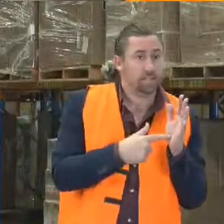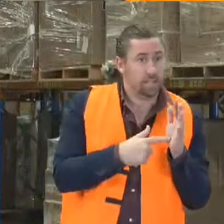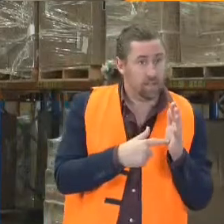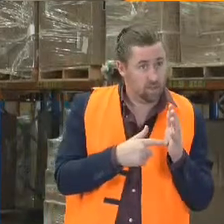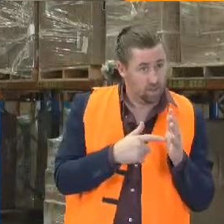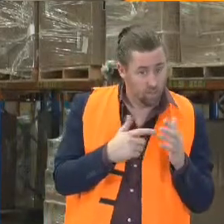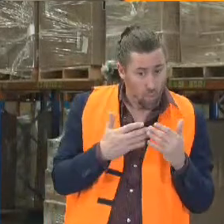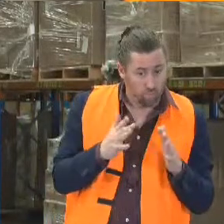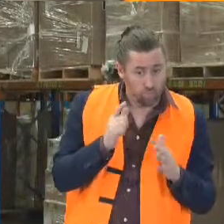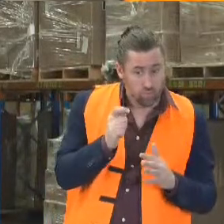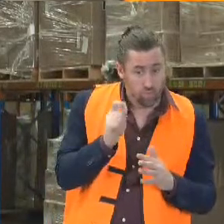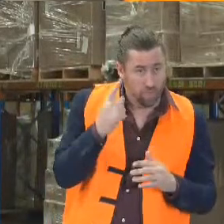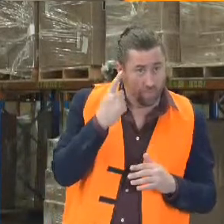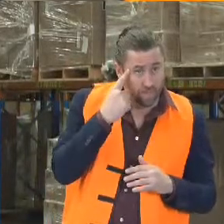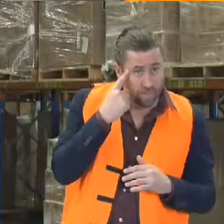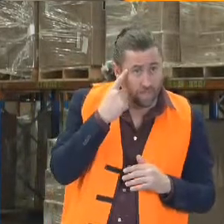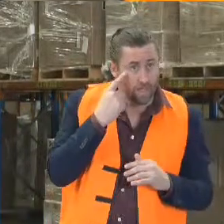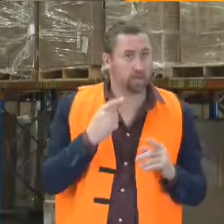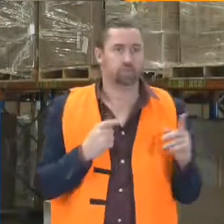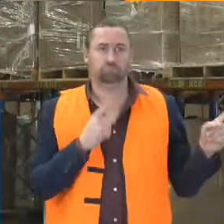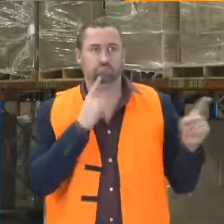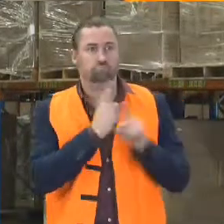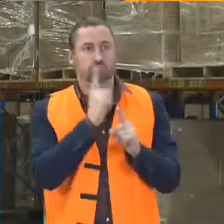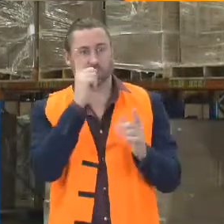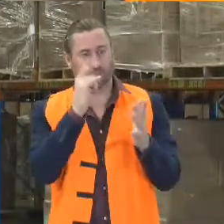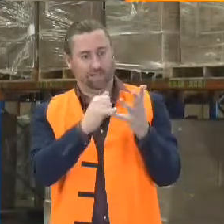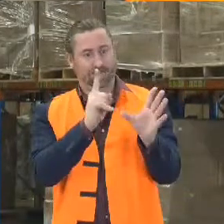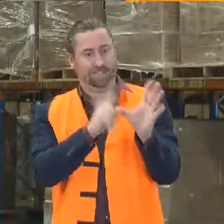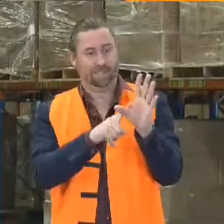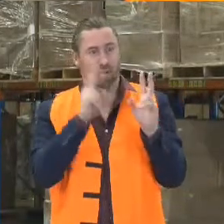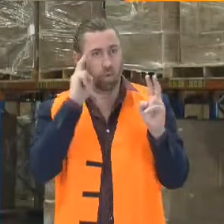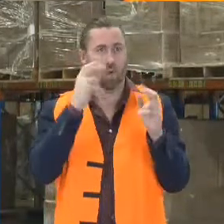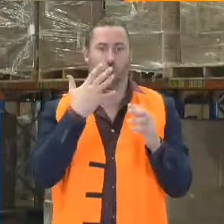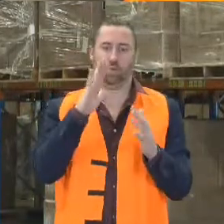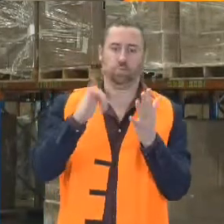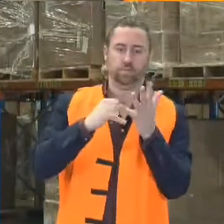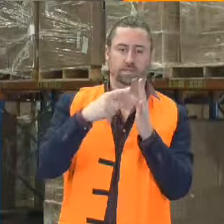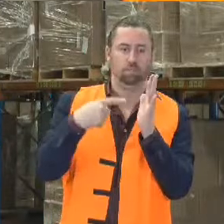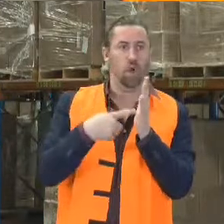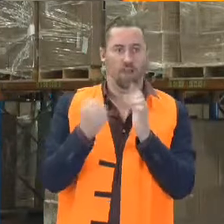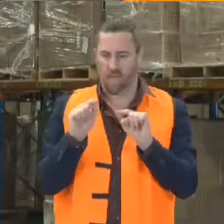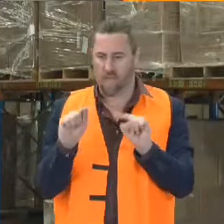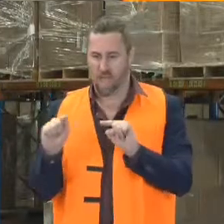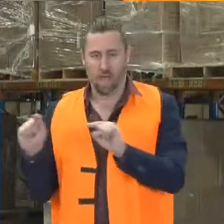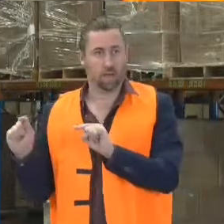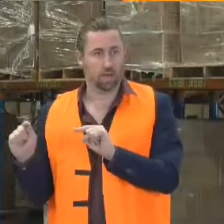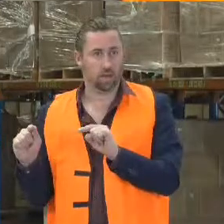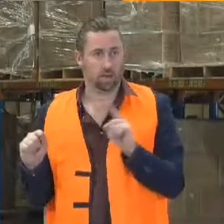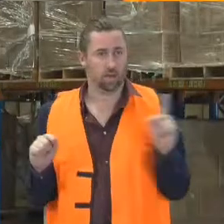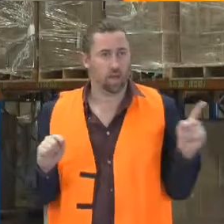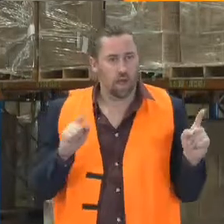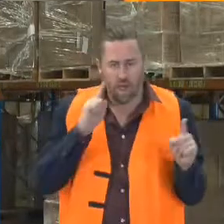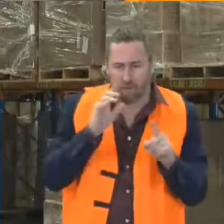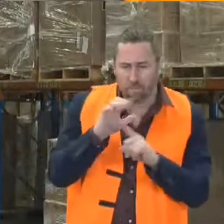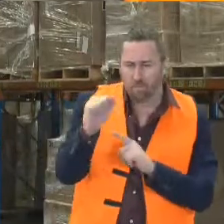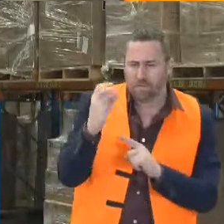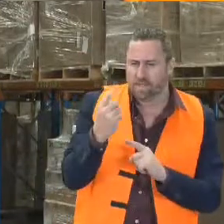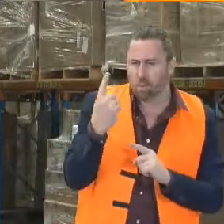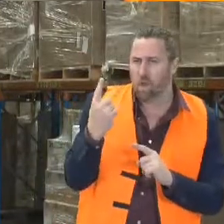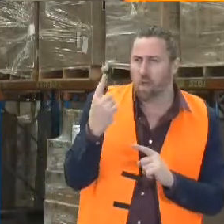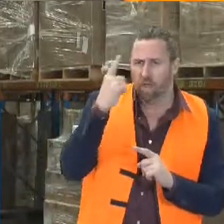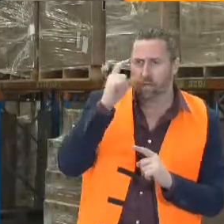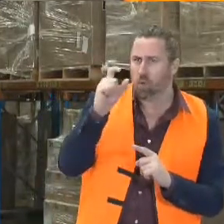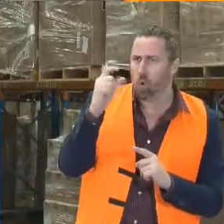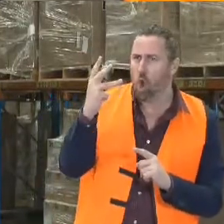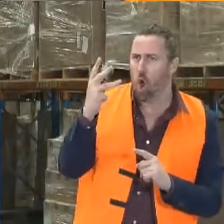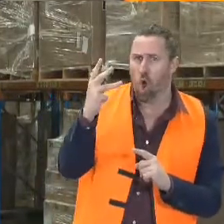Well, my understanding, Lane, is that they've just declared the City of Sydney a hotspot. My understanding is that there was a detection of someone, I think it was on